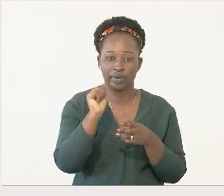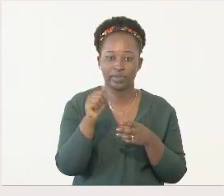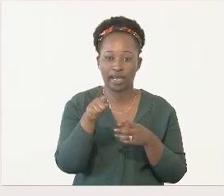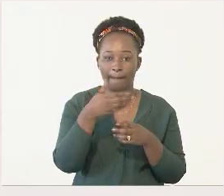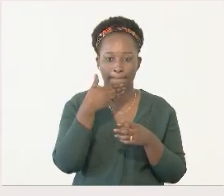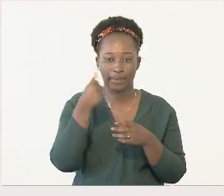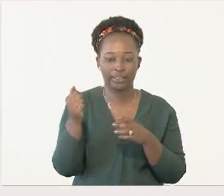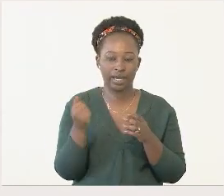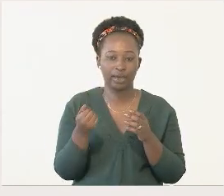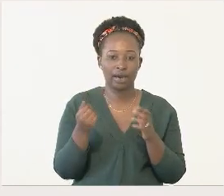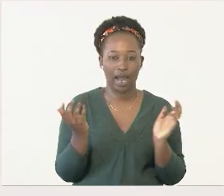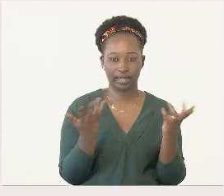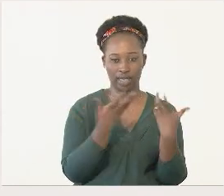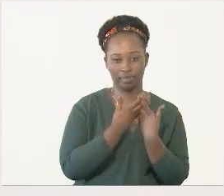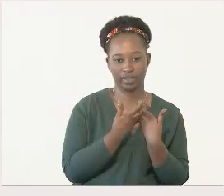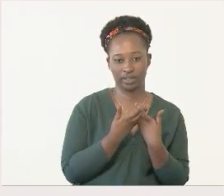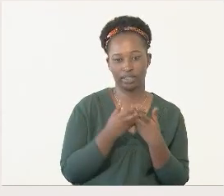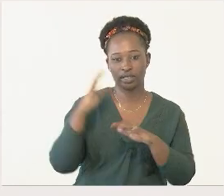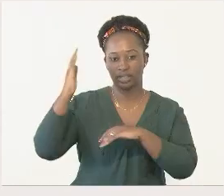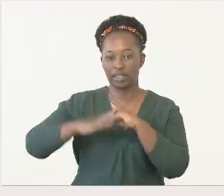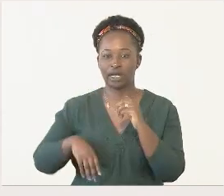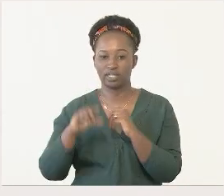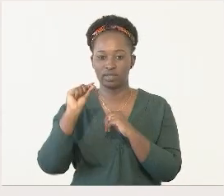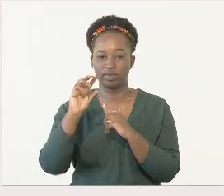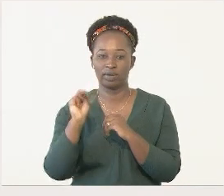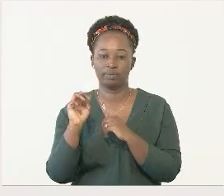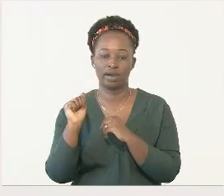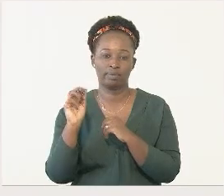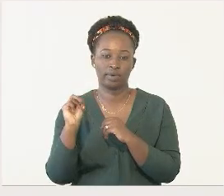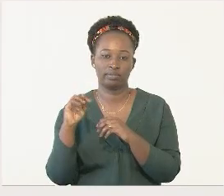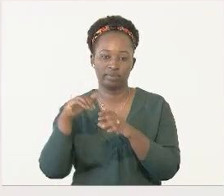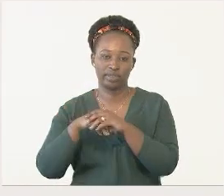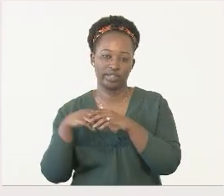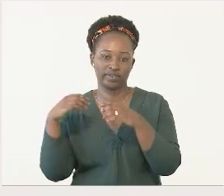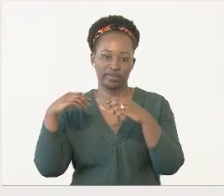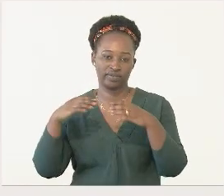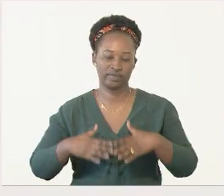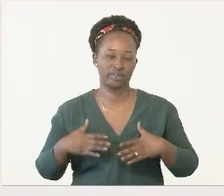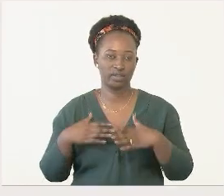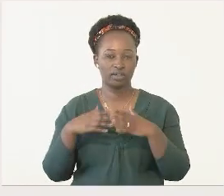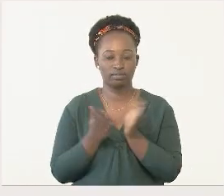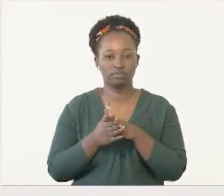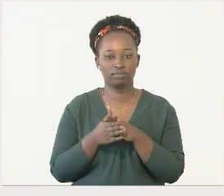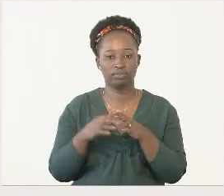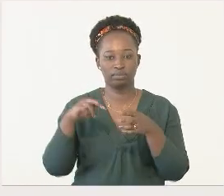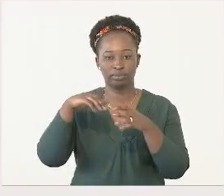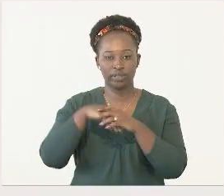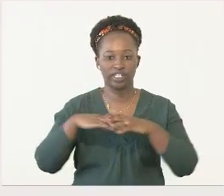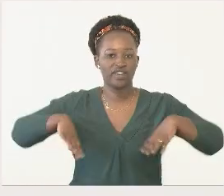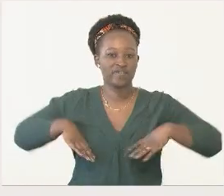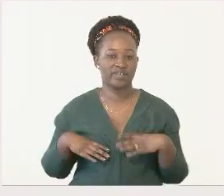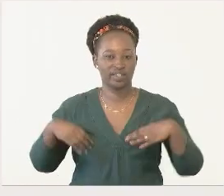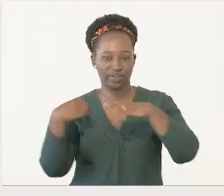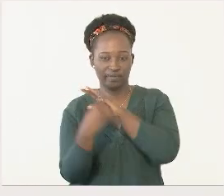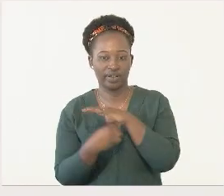physical environment. Roman 3, small mammals have a high metabolic rate than large